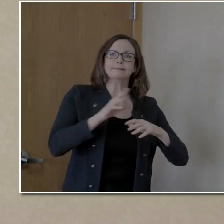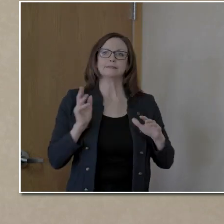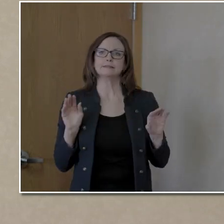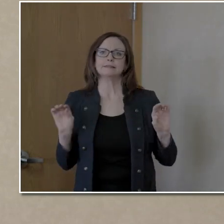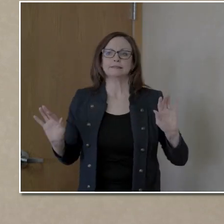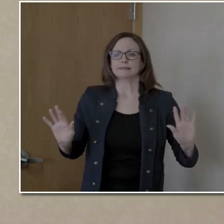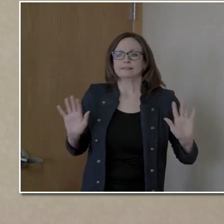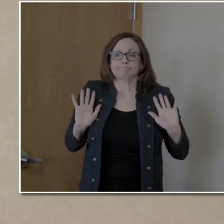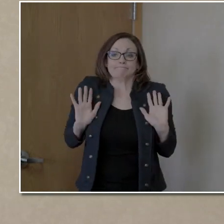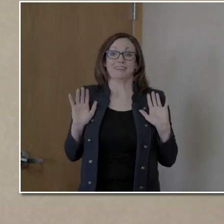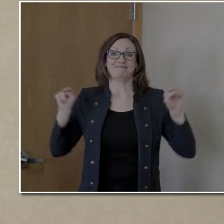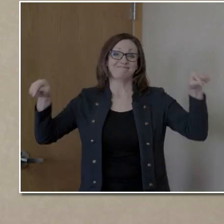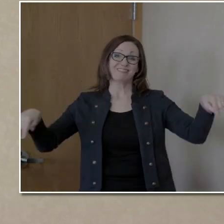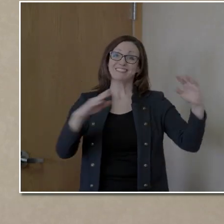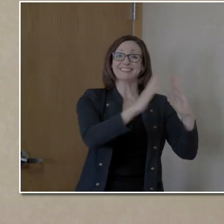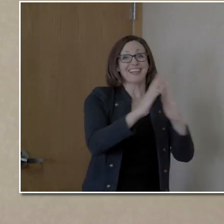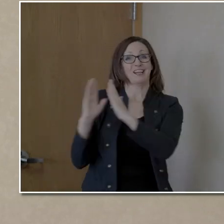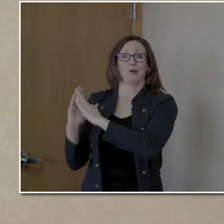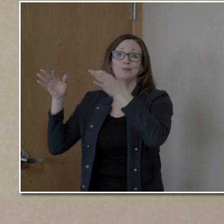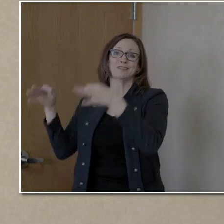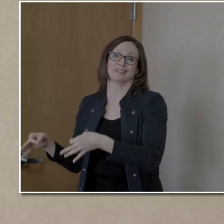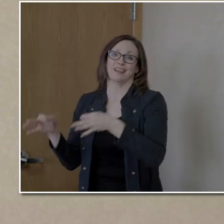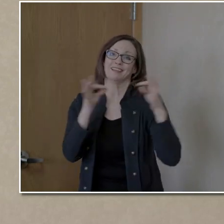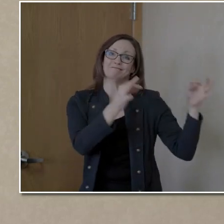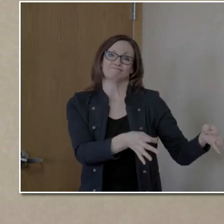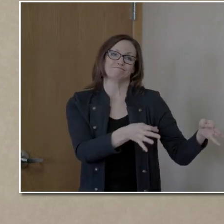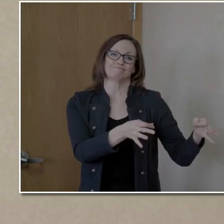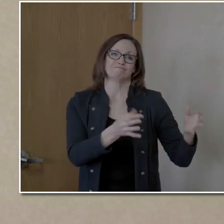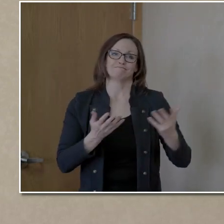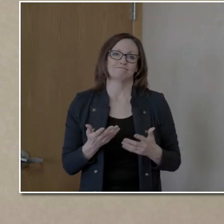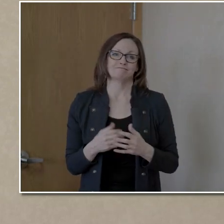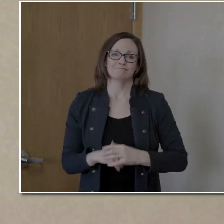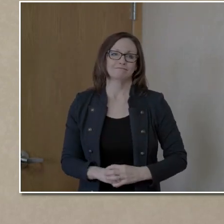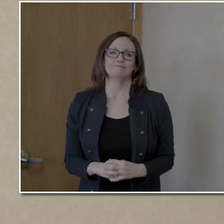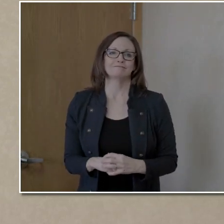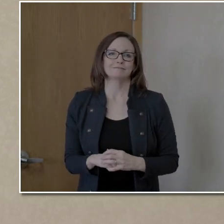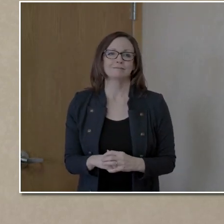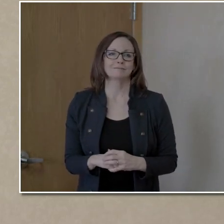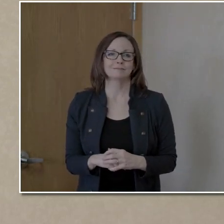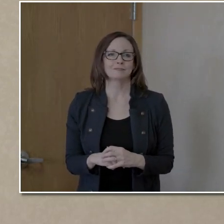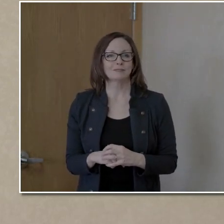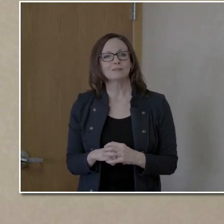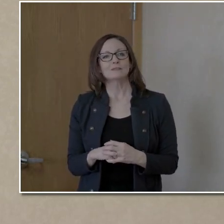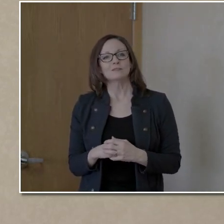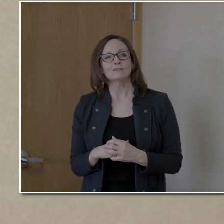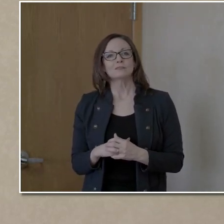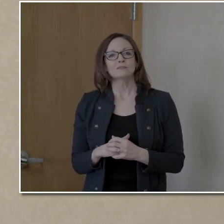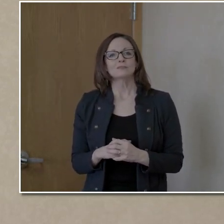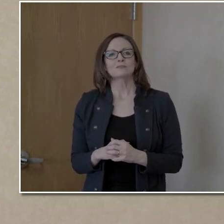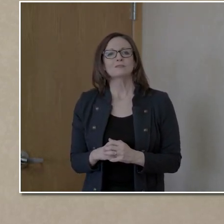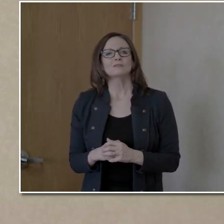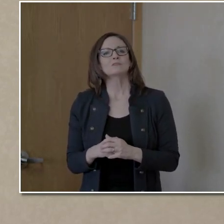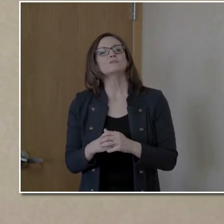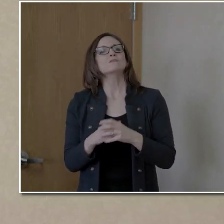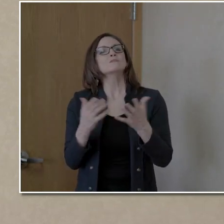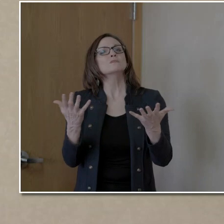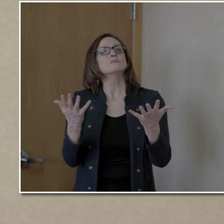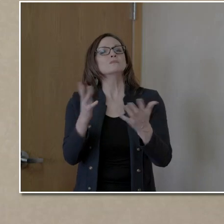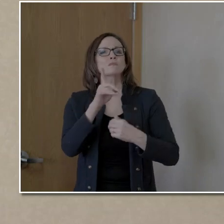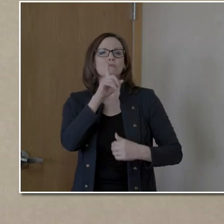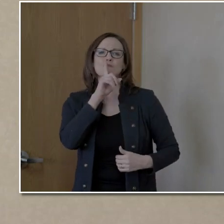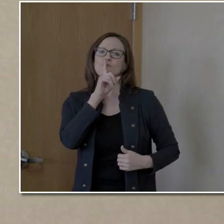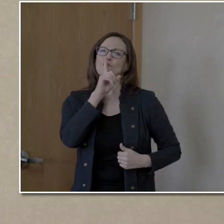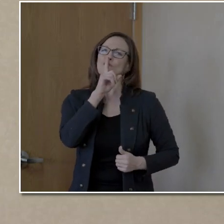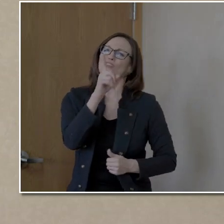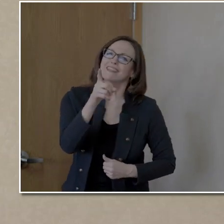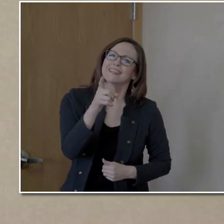mean everybody needs an isolation facility. Some of those might be accomplished through renting rooms in